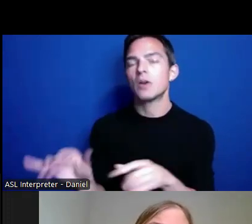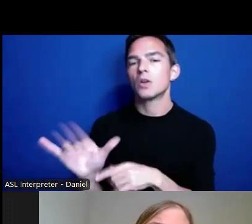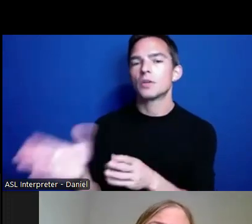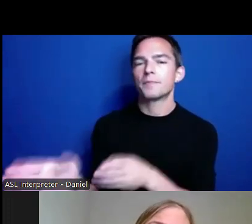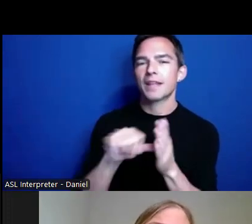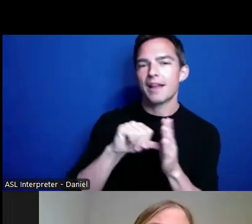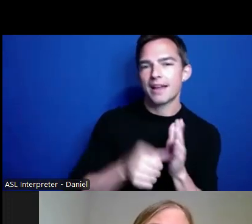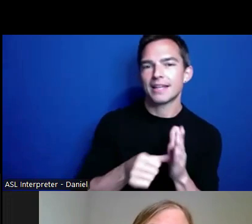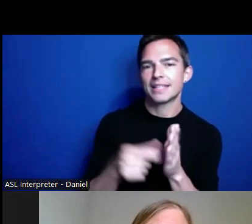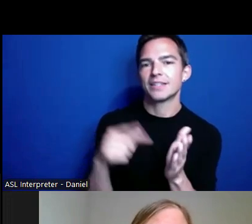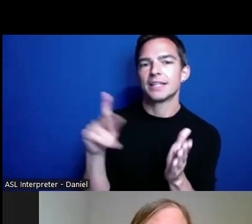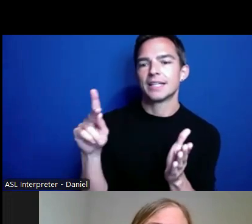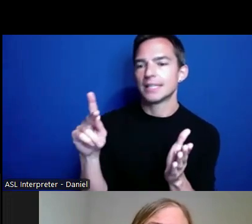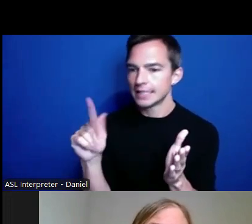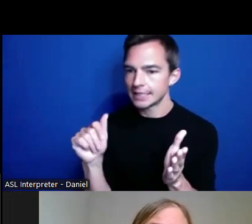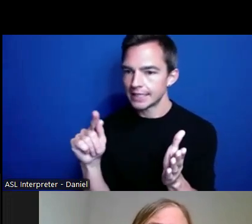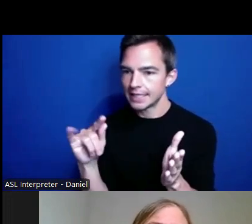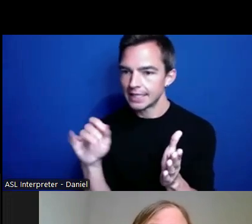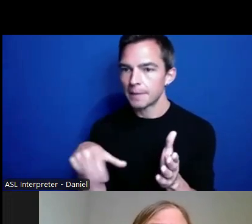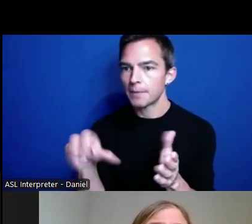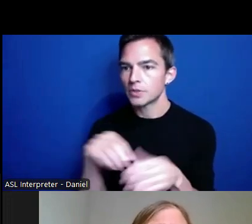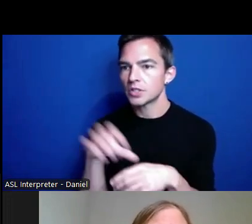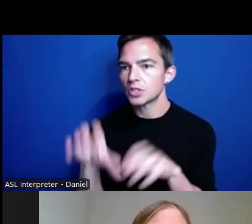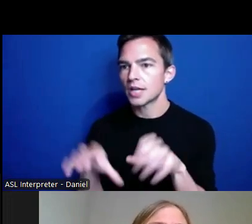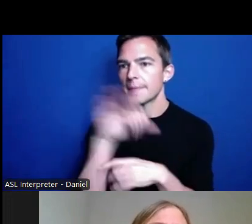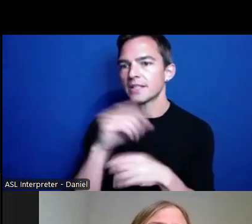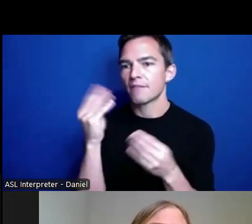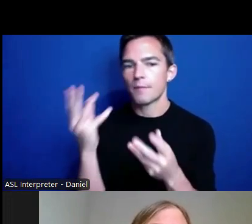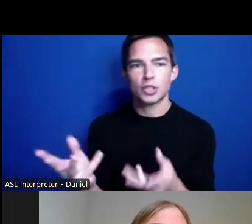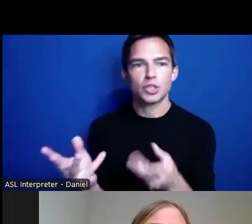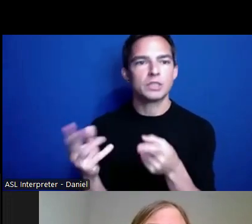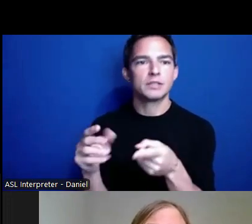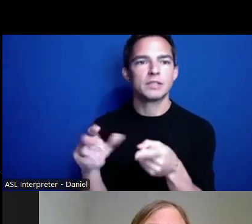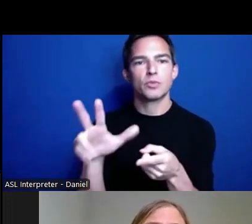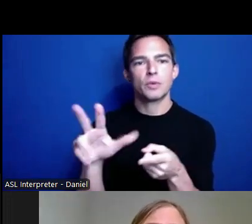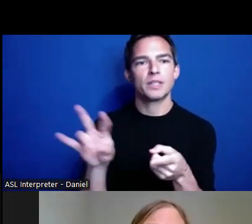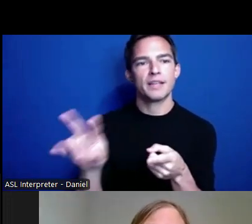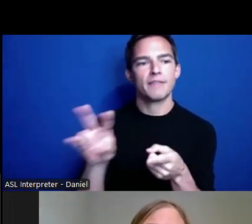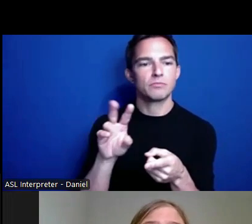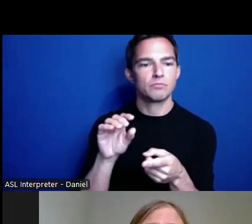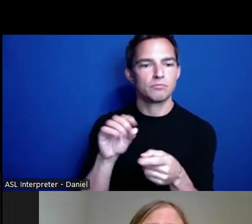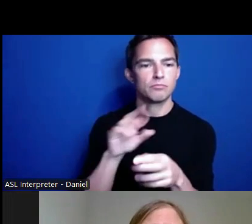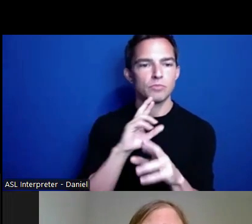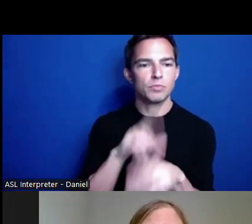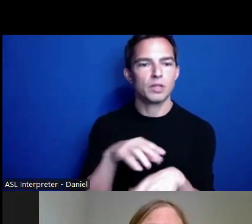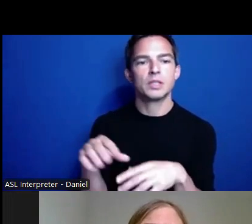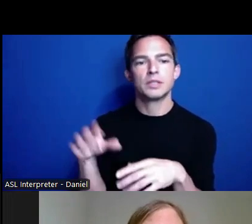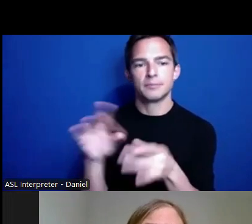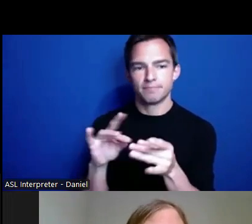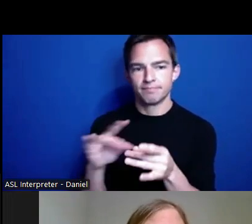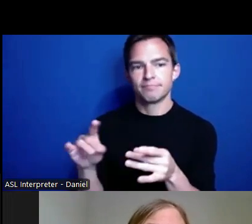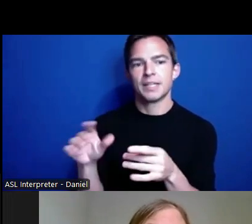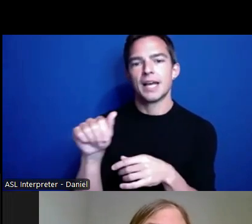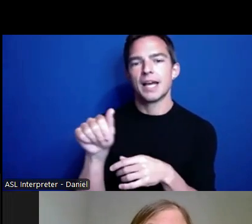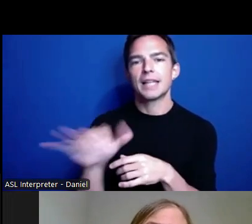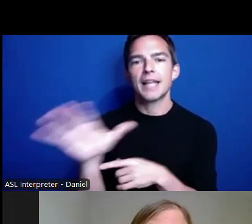too that Katie put in the chat, we had that missing information. That was 3.7% of respondents identify as American Indian or Alaska Native. And again, all